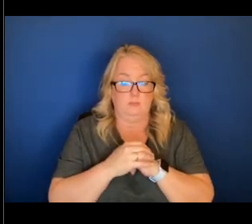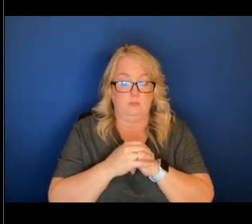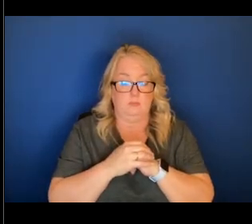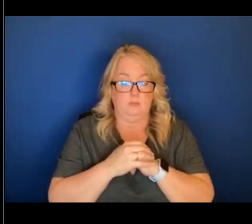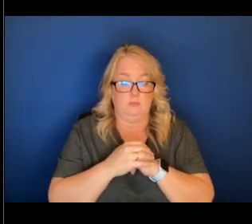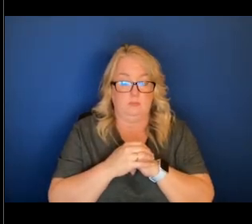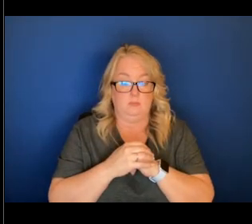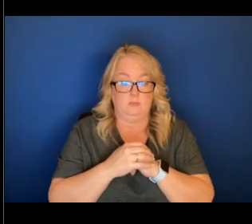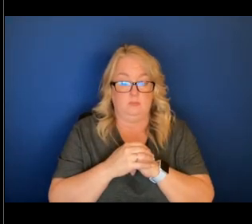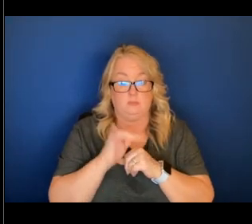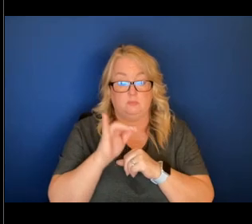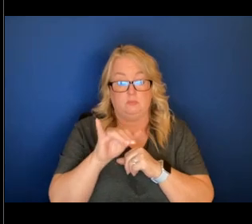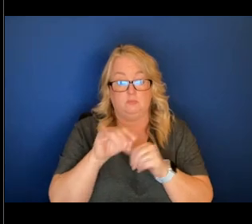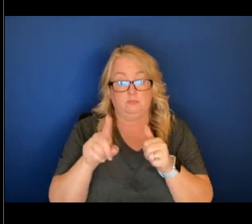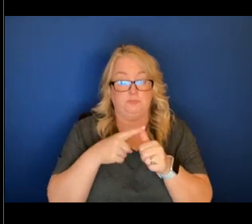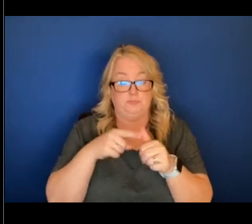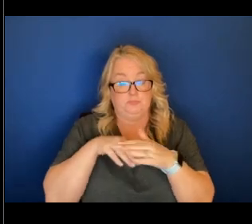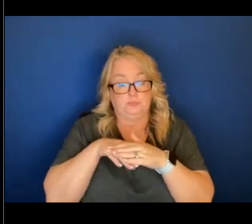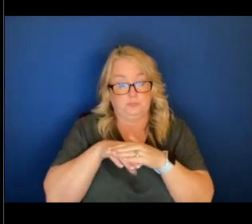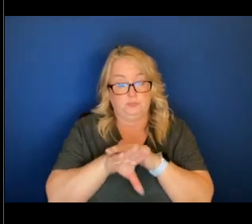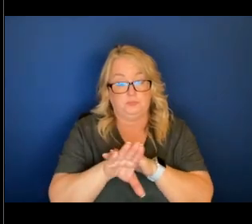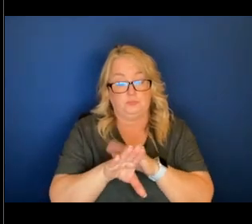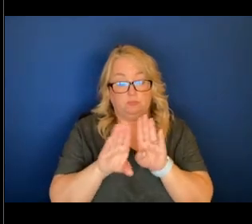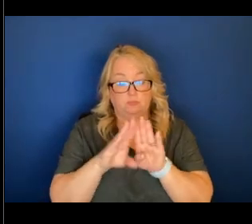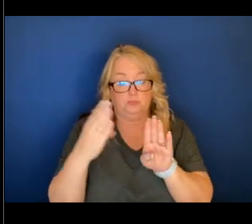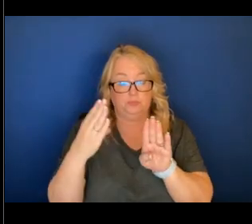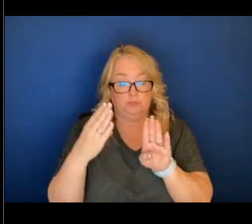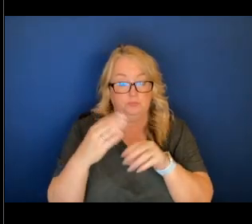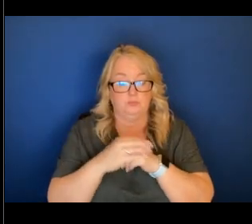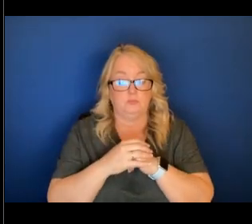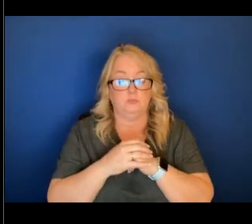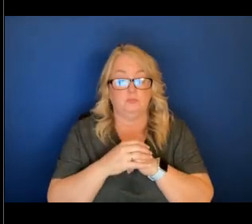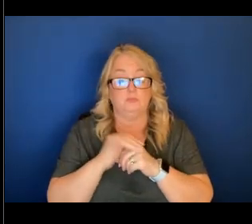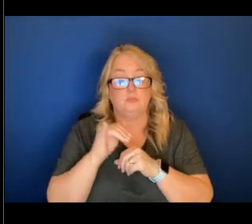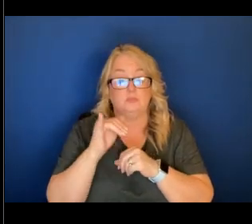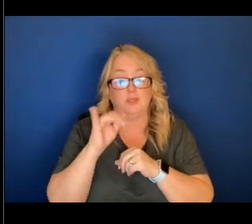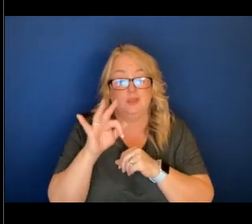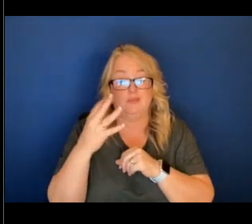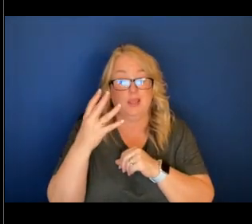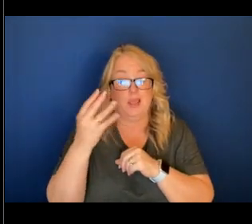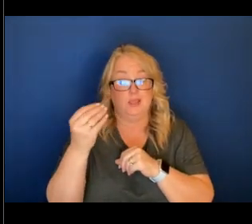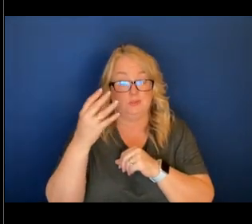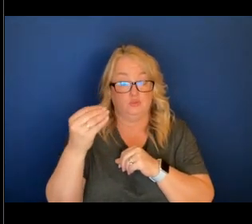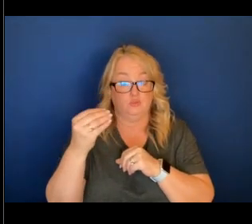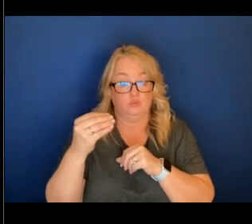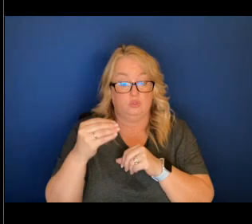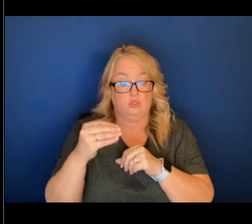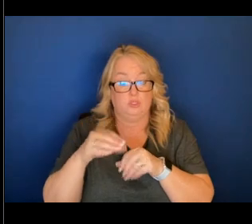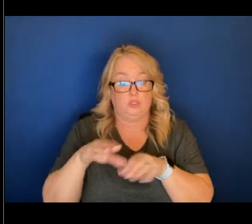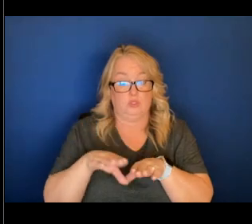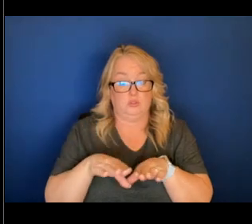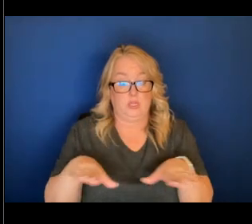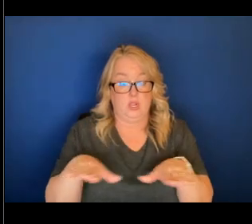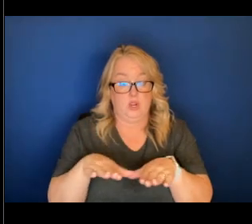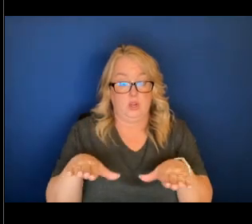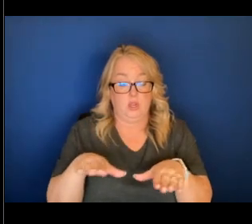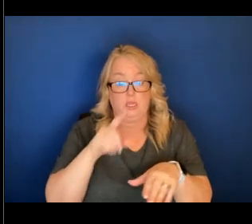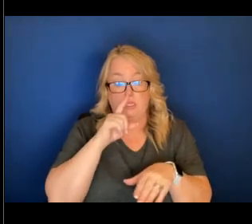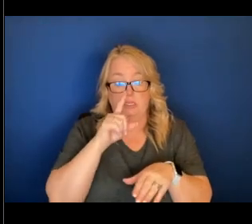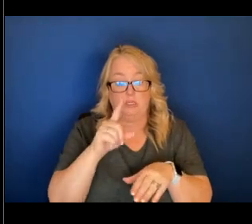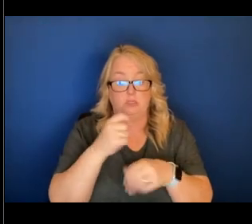At primary dwelling entrance doors, if the exterior landing is made